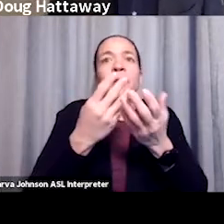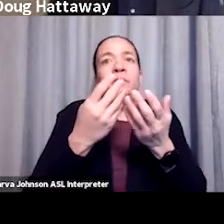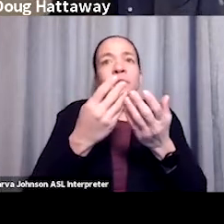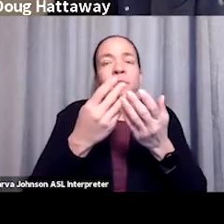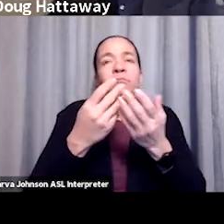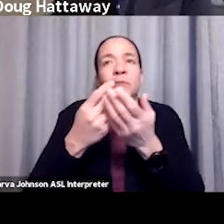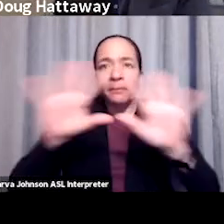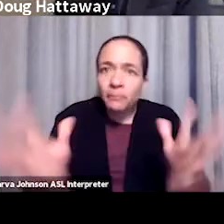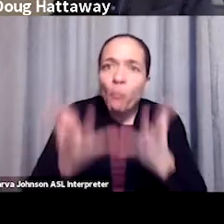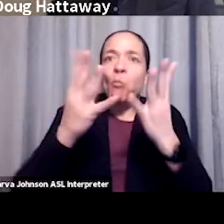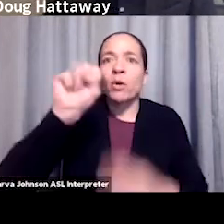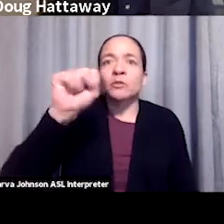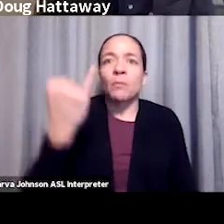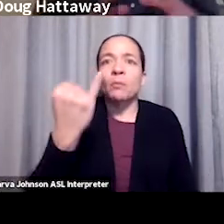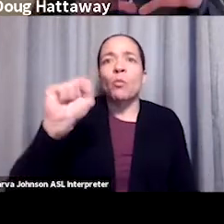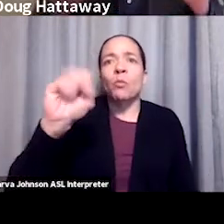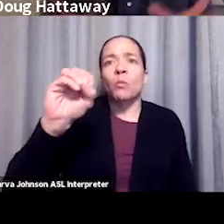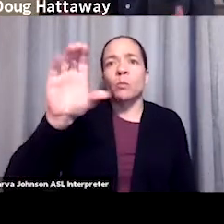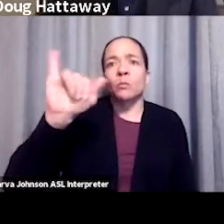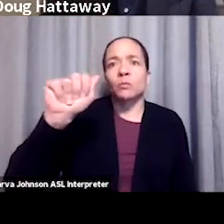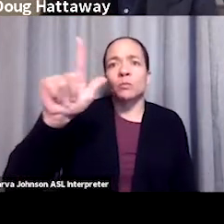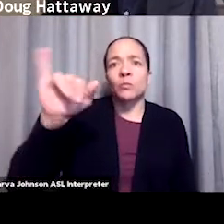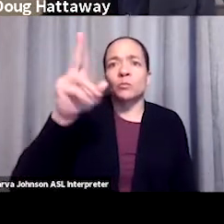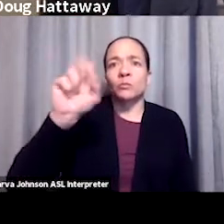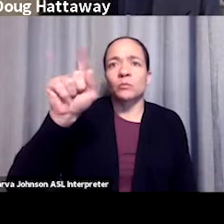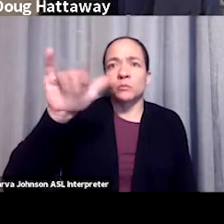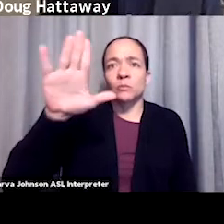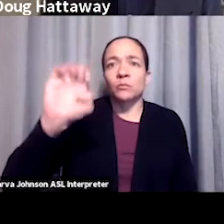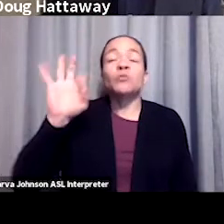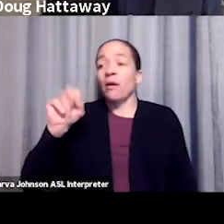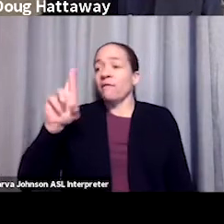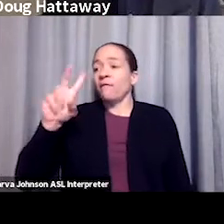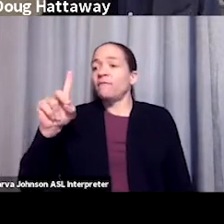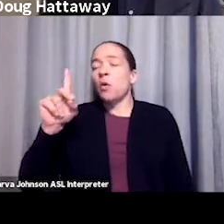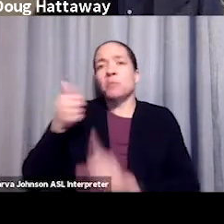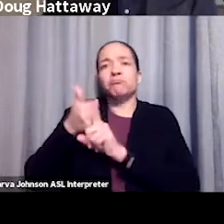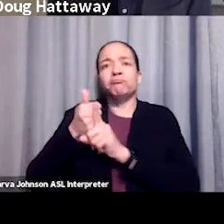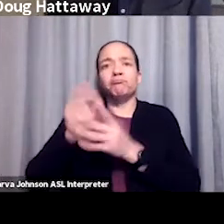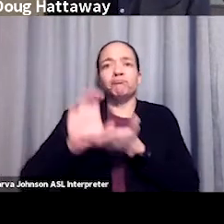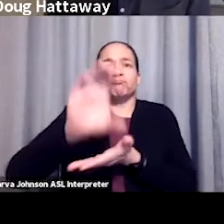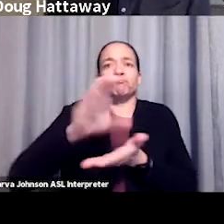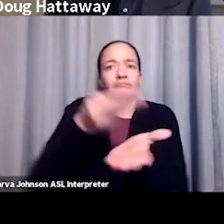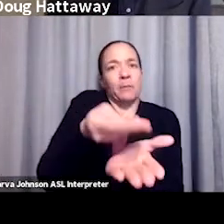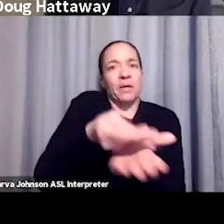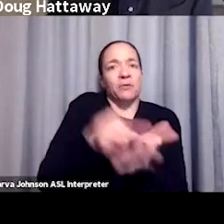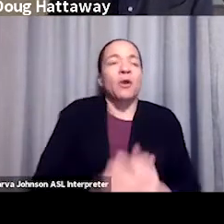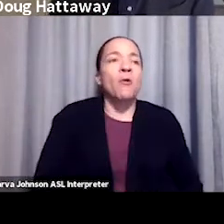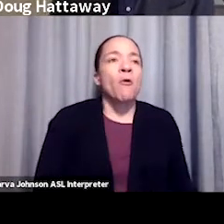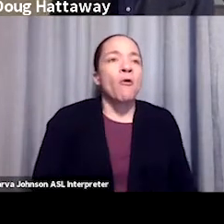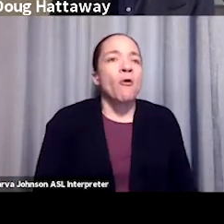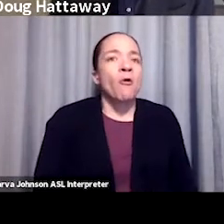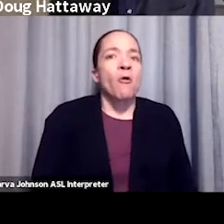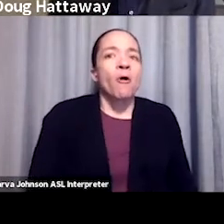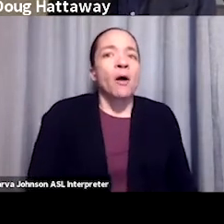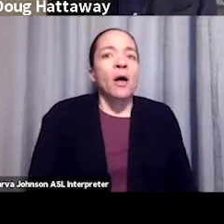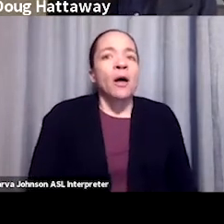initial funders of this, and this way of thinking really guided us. So to dig into the science quickly on the next